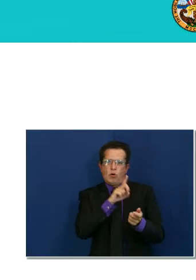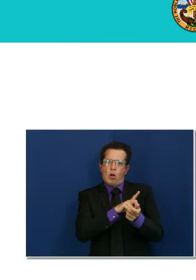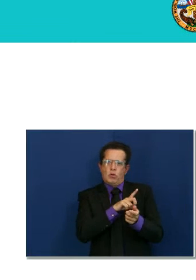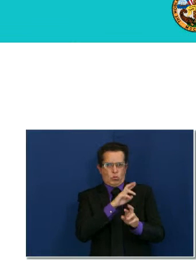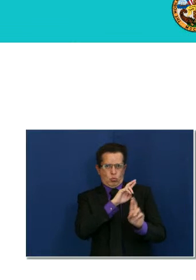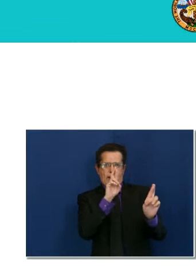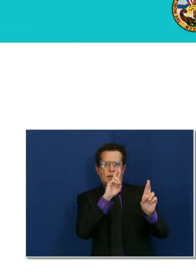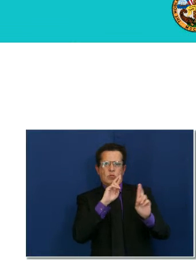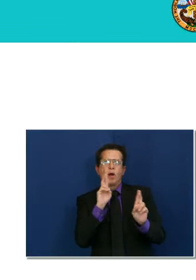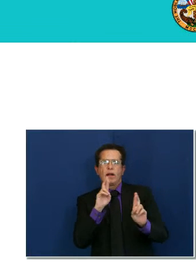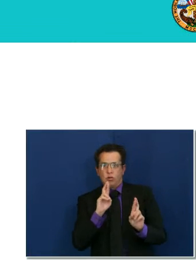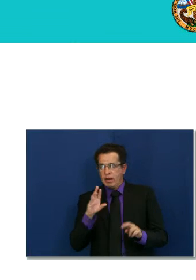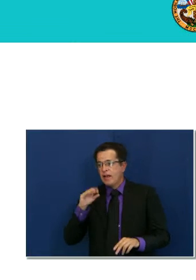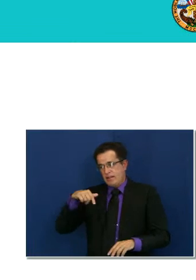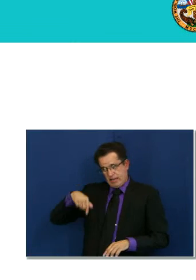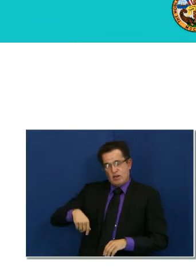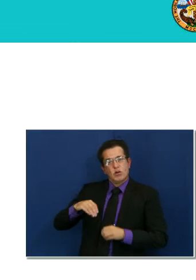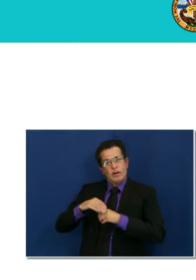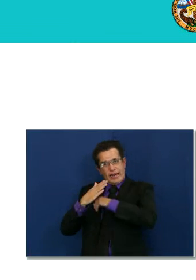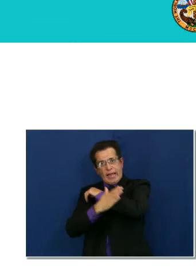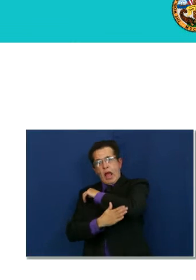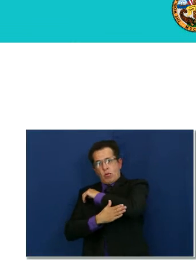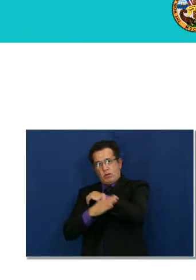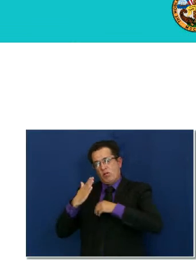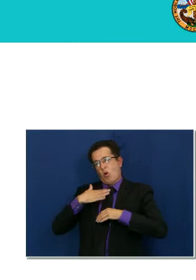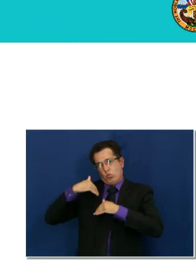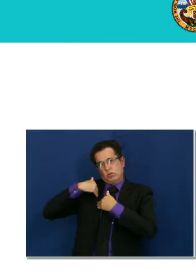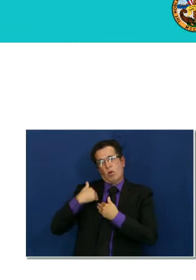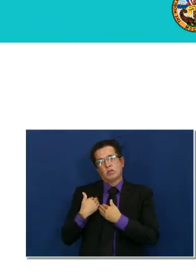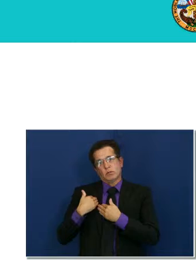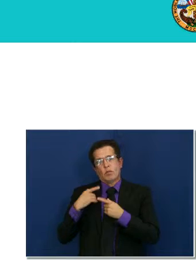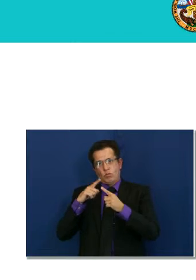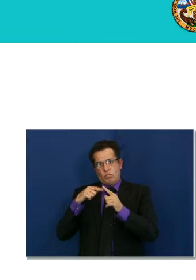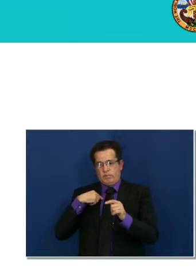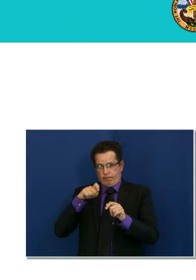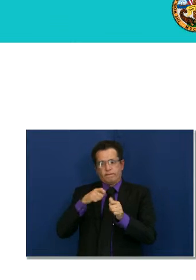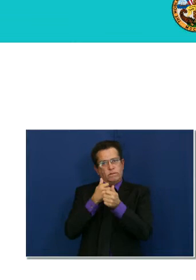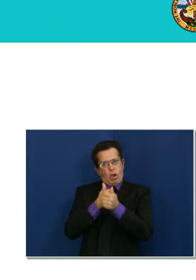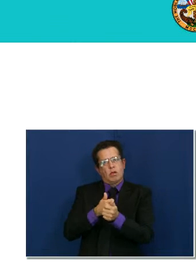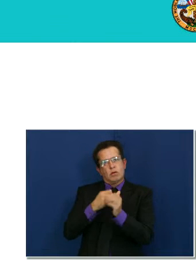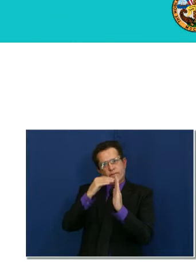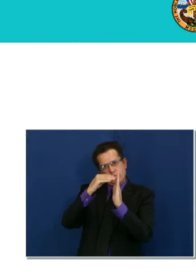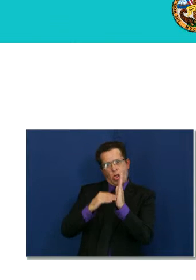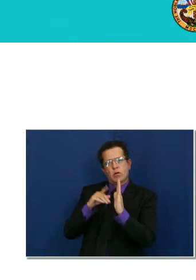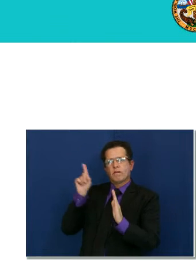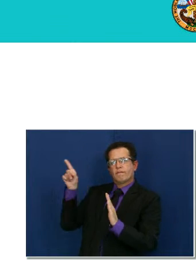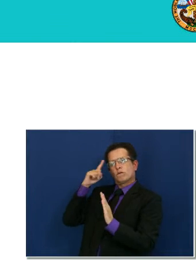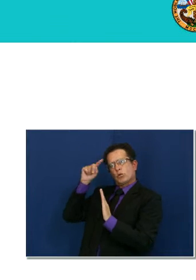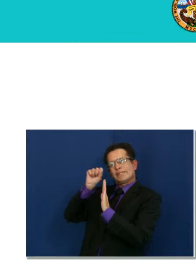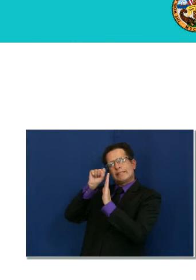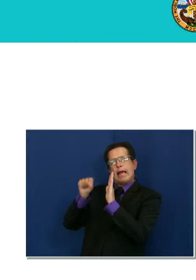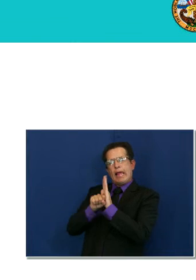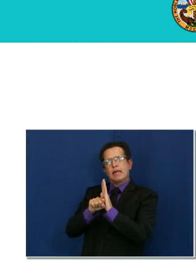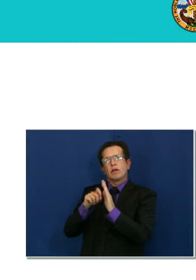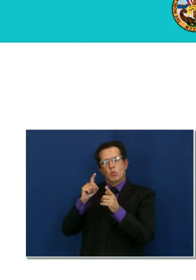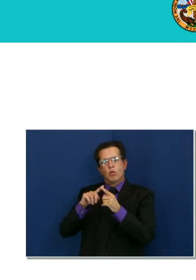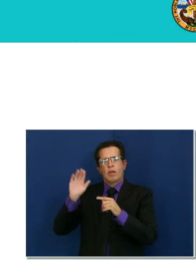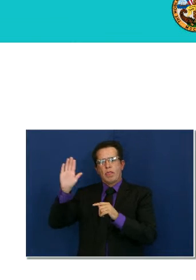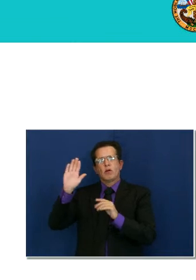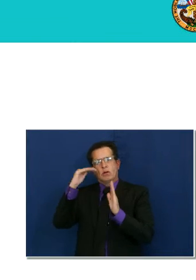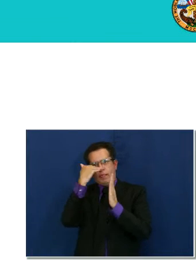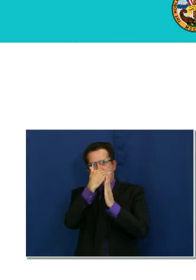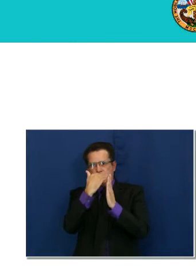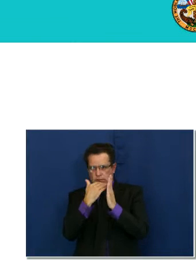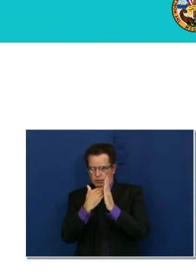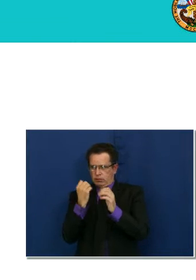level, it is our job to complete the state's template for the vaccination plan,